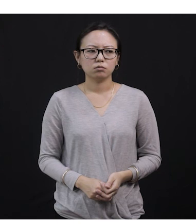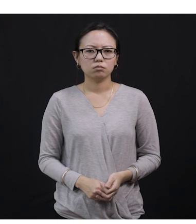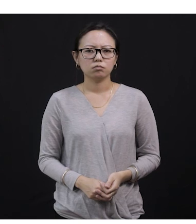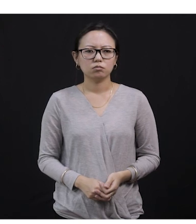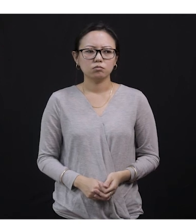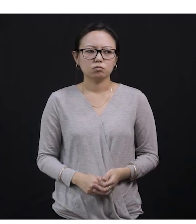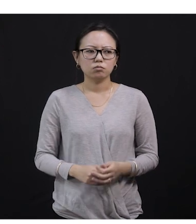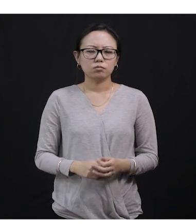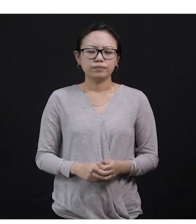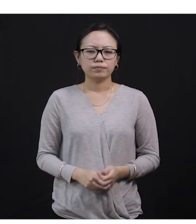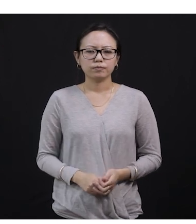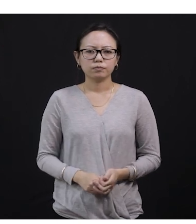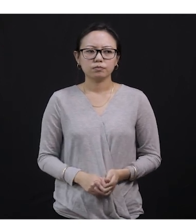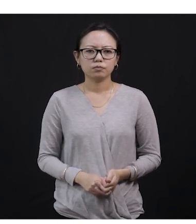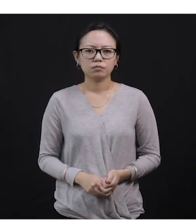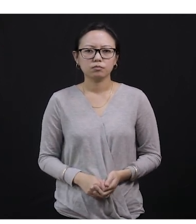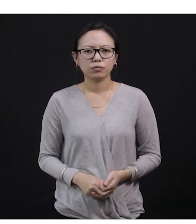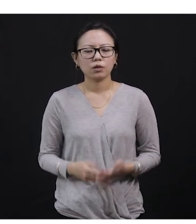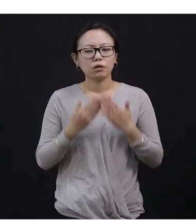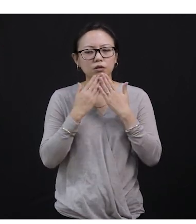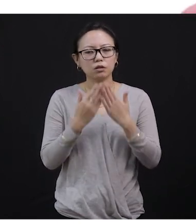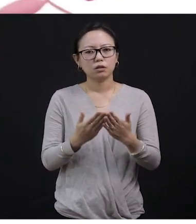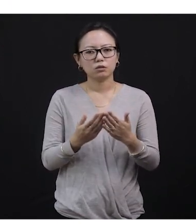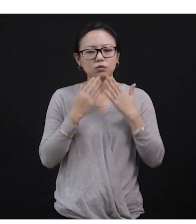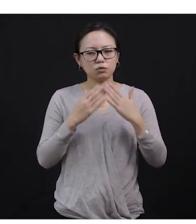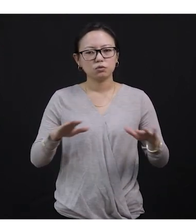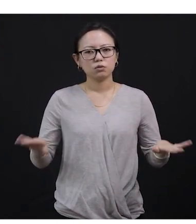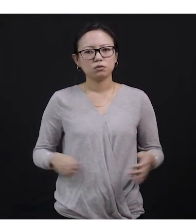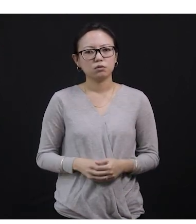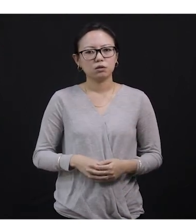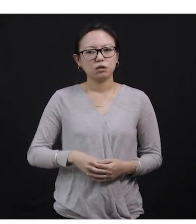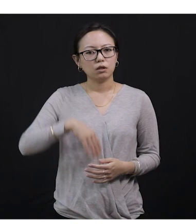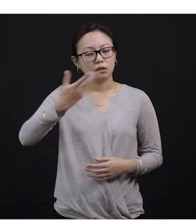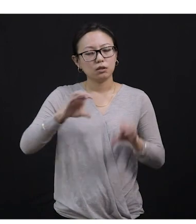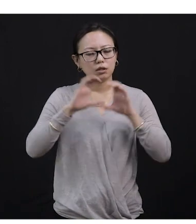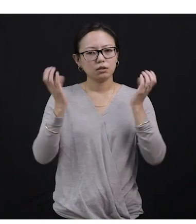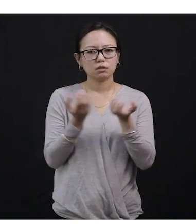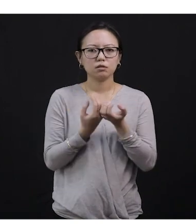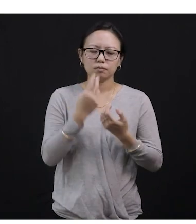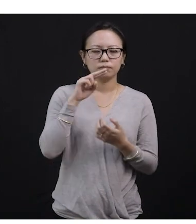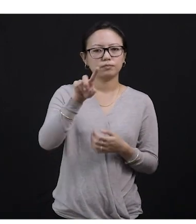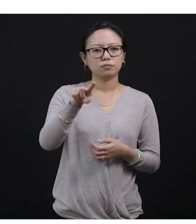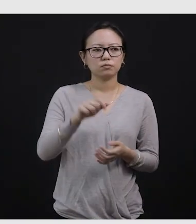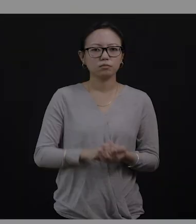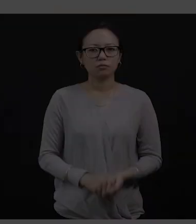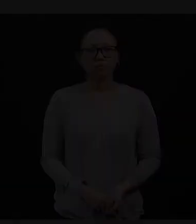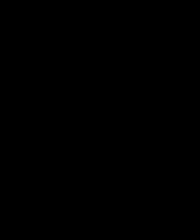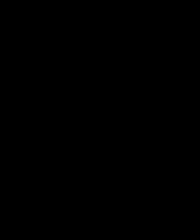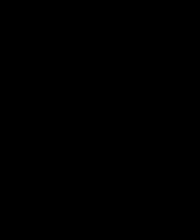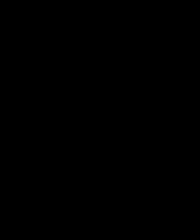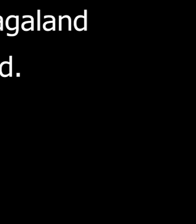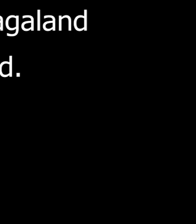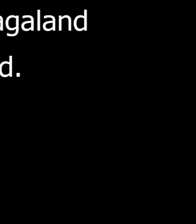became very powerful, all right? So thank you, my dear students. I will see you again in the remaining part of the chapter.